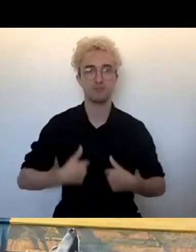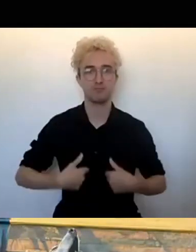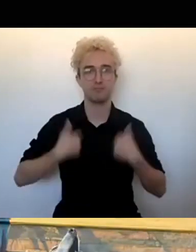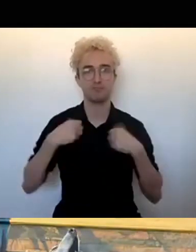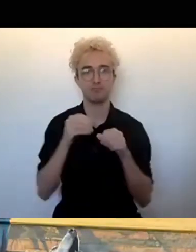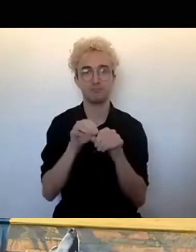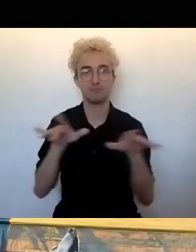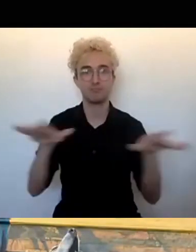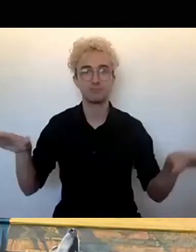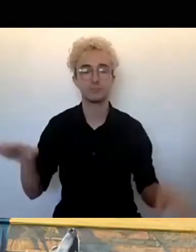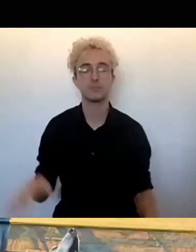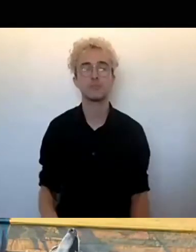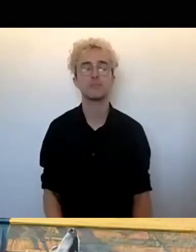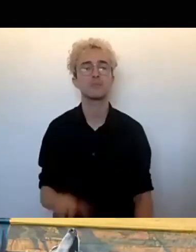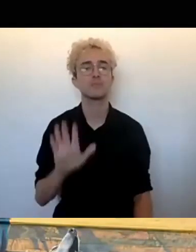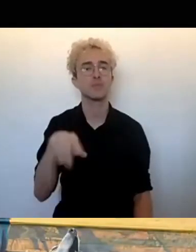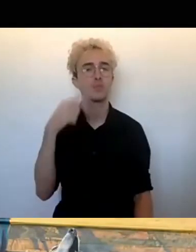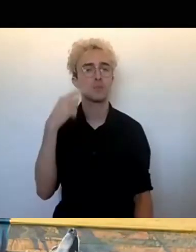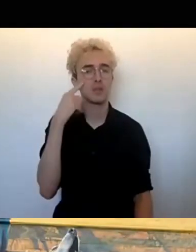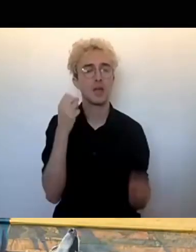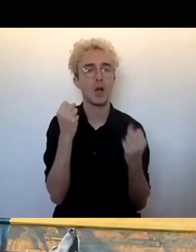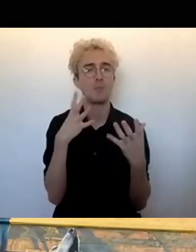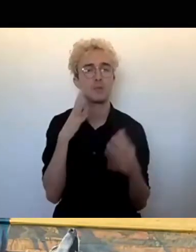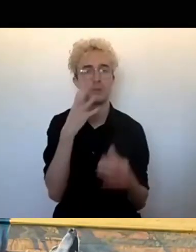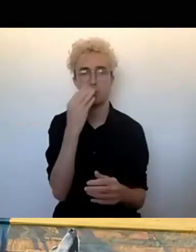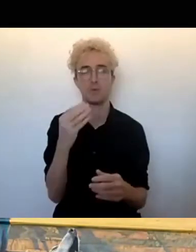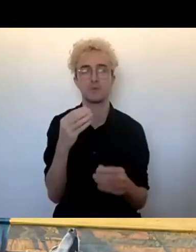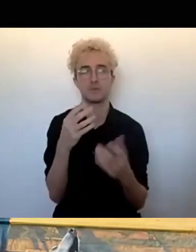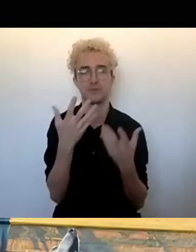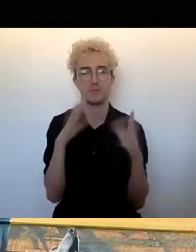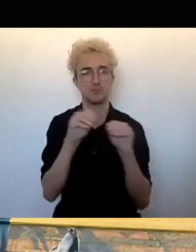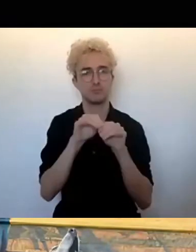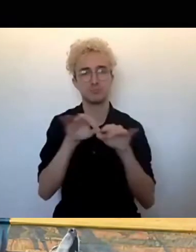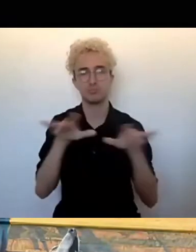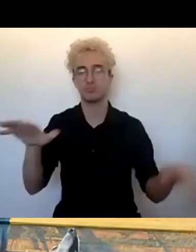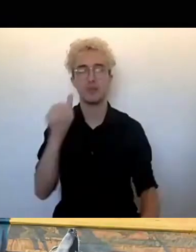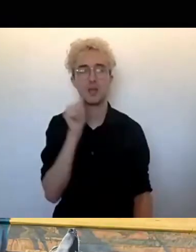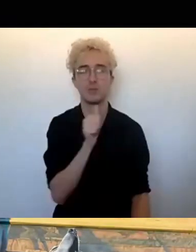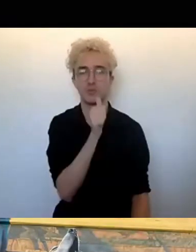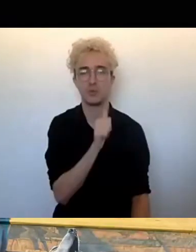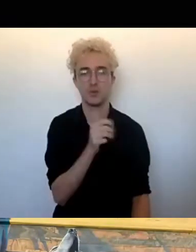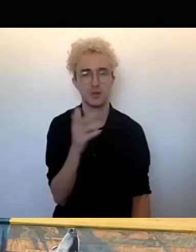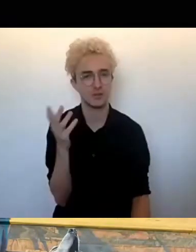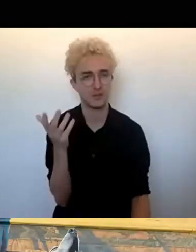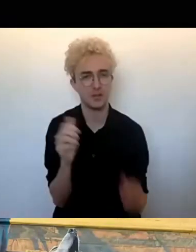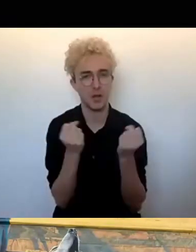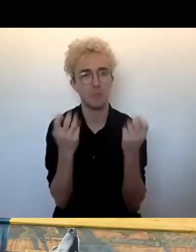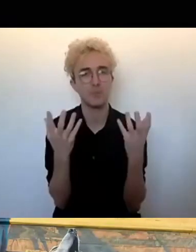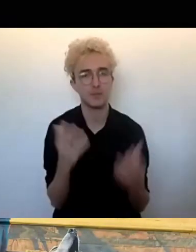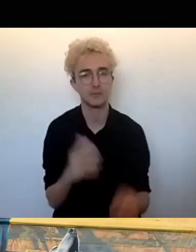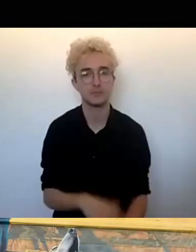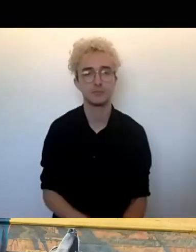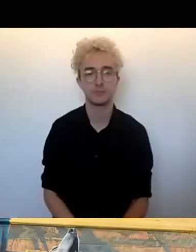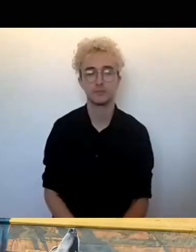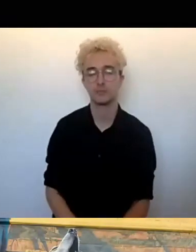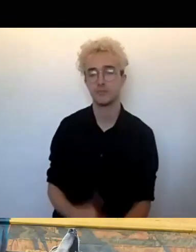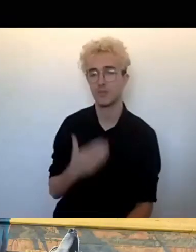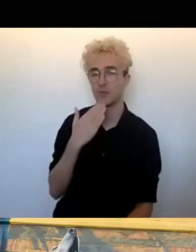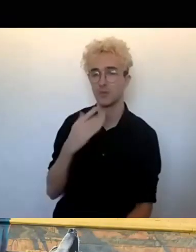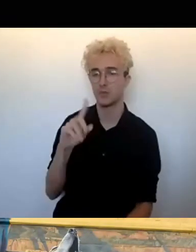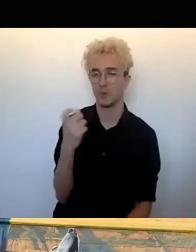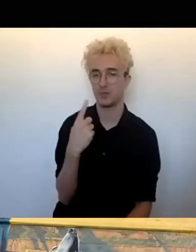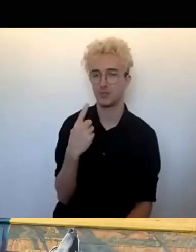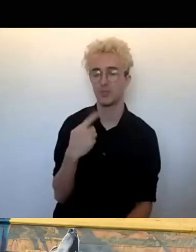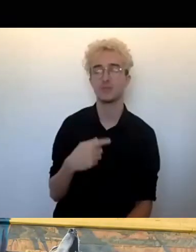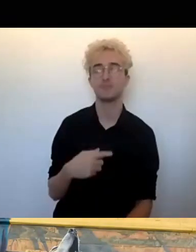have dispersed to northern Arizona besides Anubis? Yeah, it's a good question. I know of at least